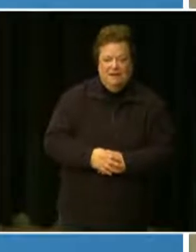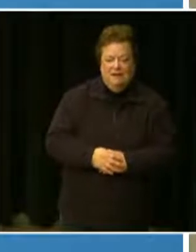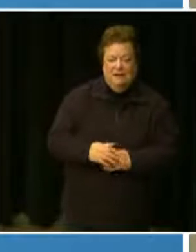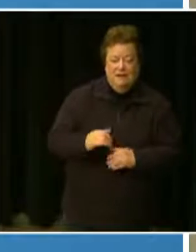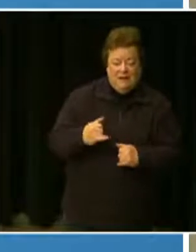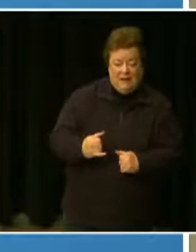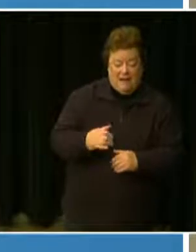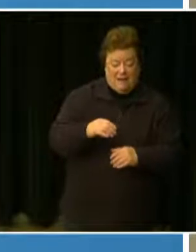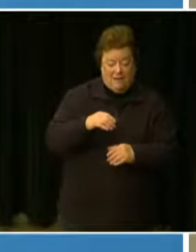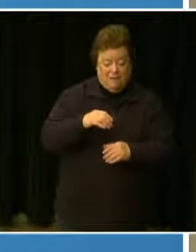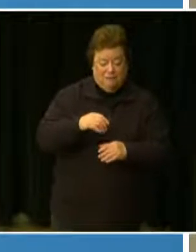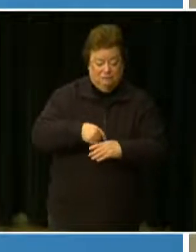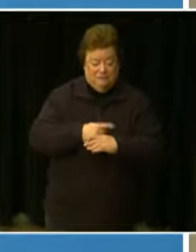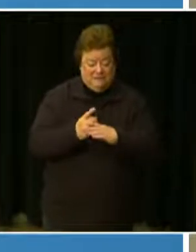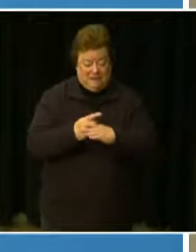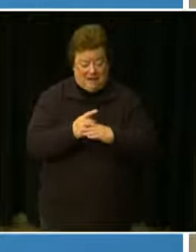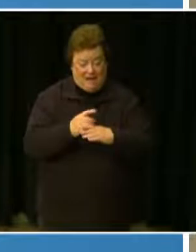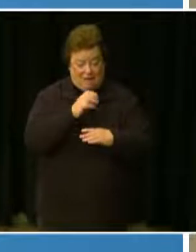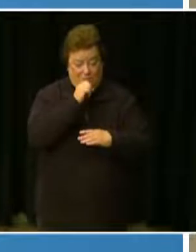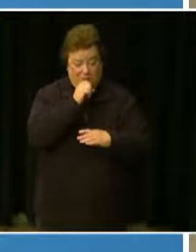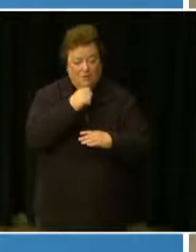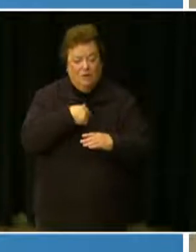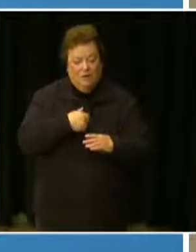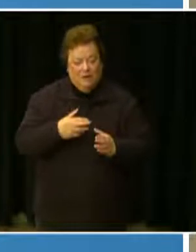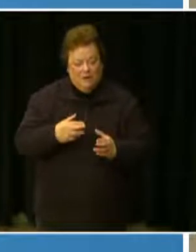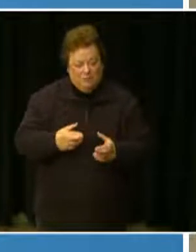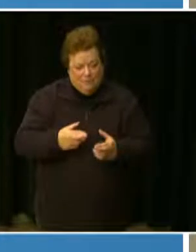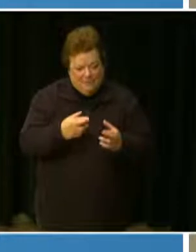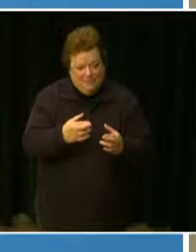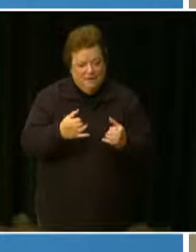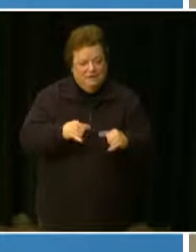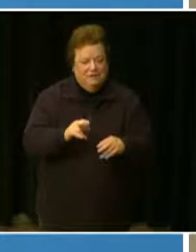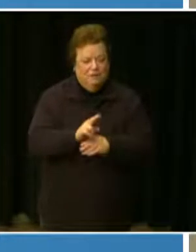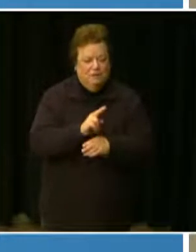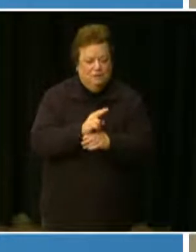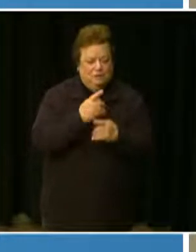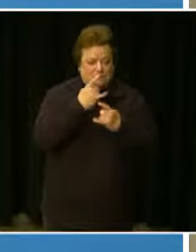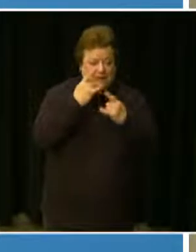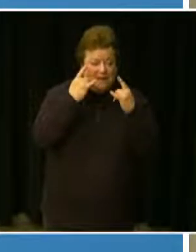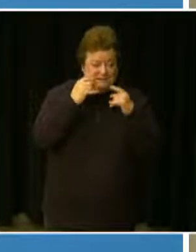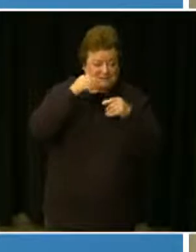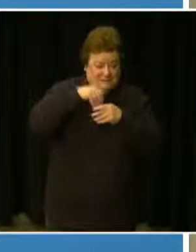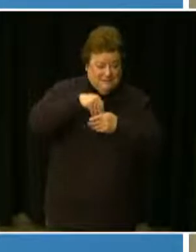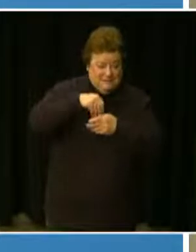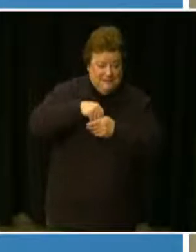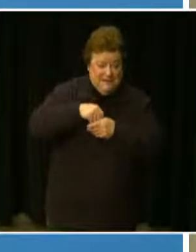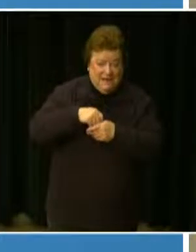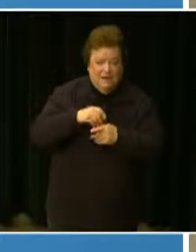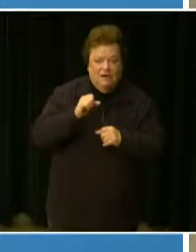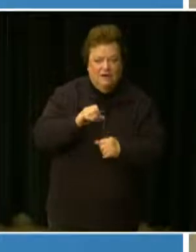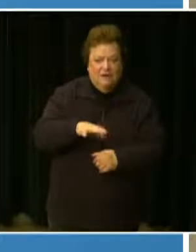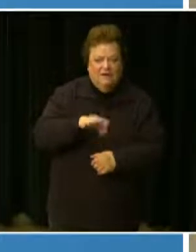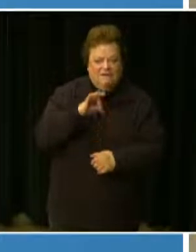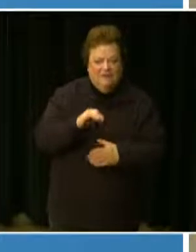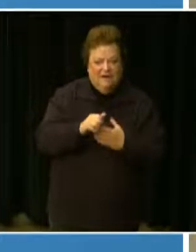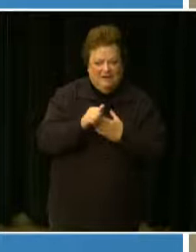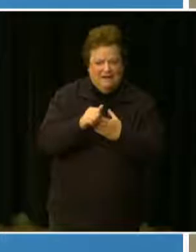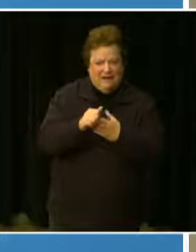in orange, we continue to recommend that people wear a mask indoors. You can find the latest public health guidance